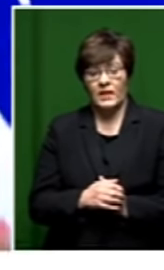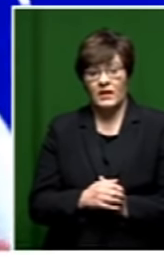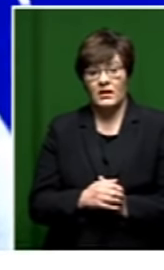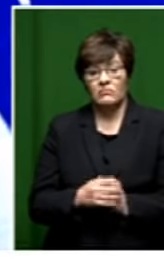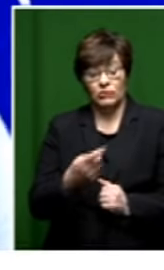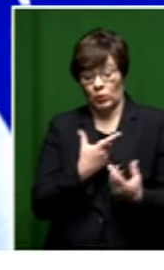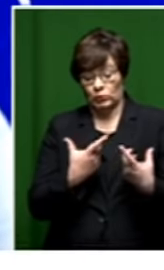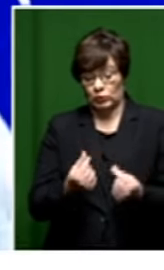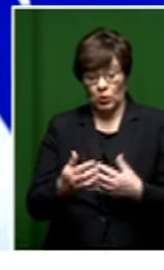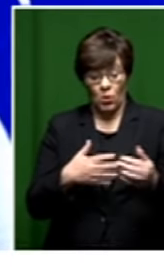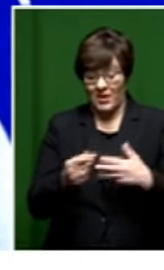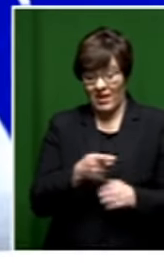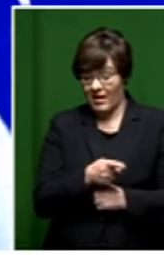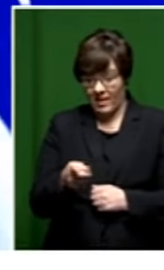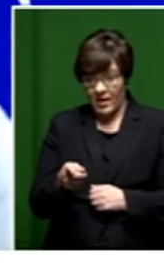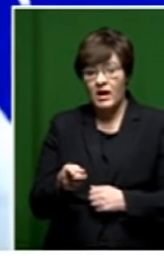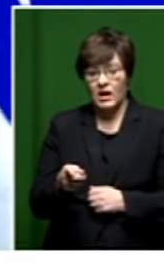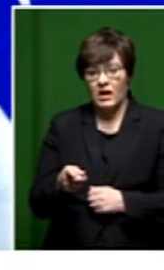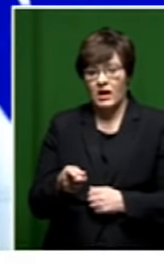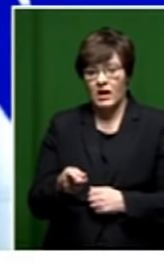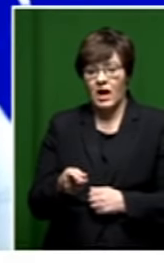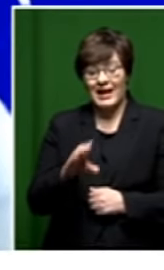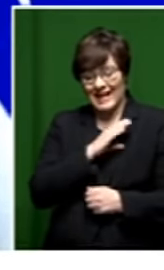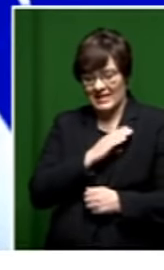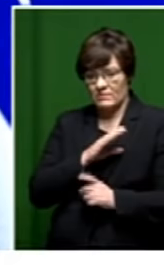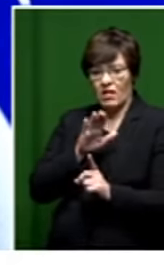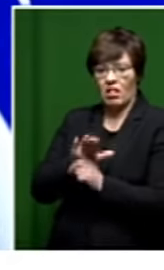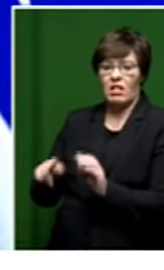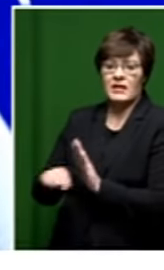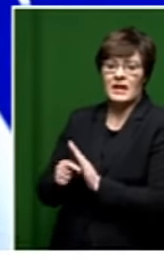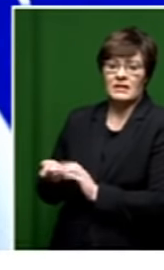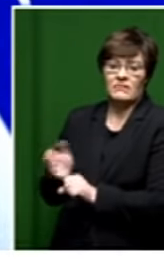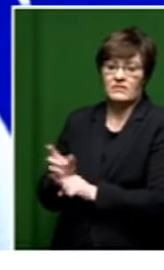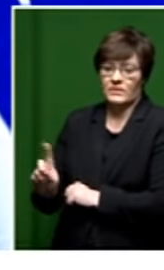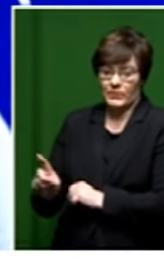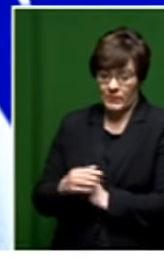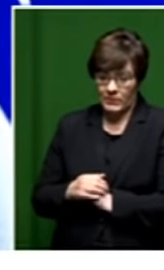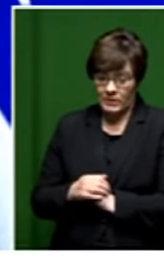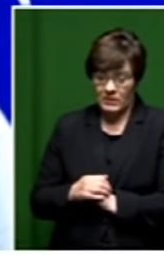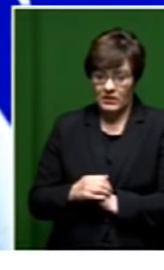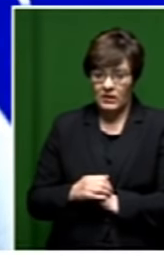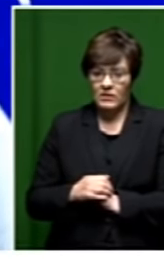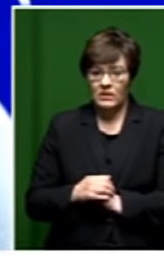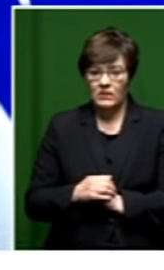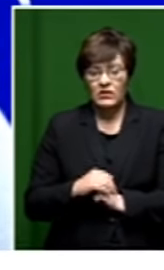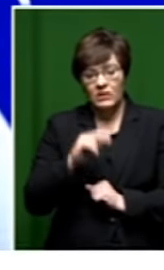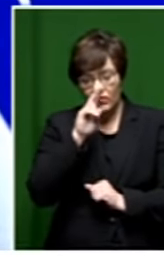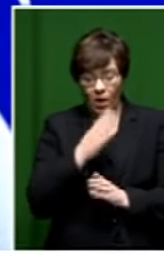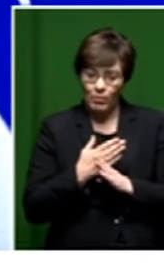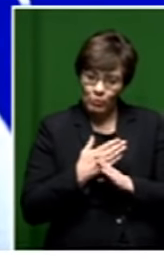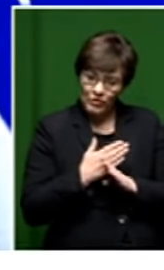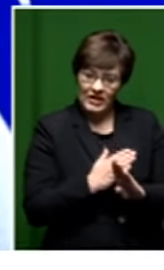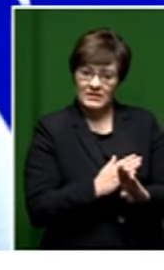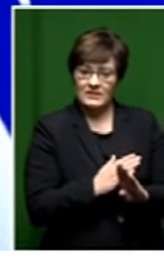whatever that they are doing do not prejudice the customer. So our approach has that been of,